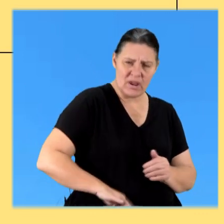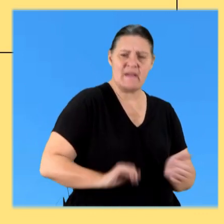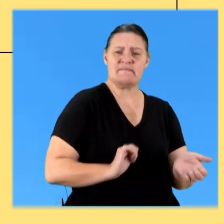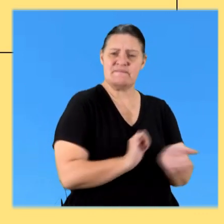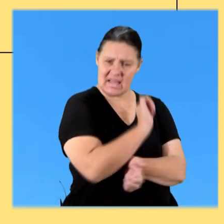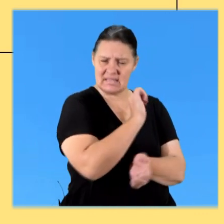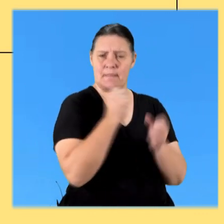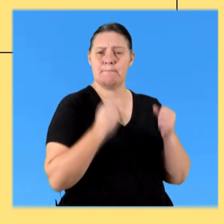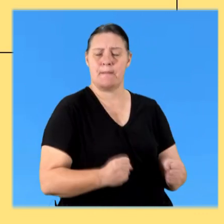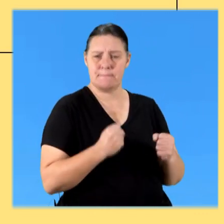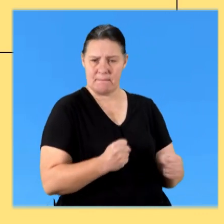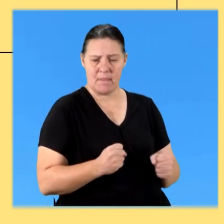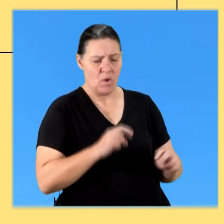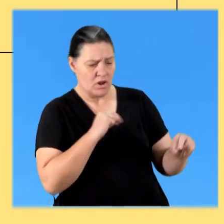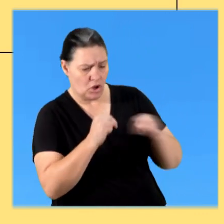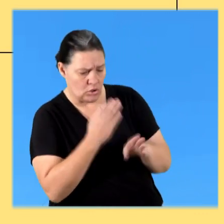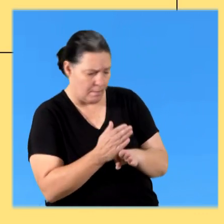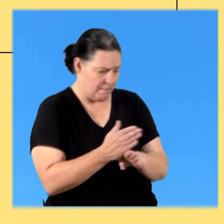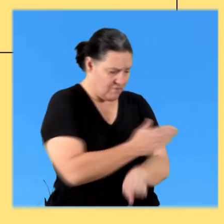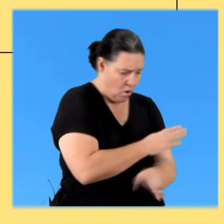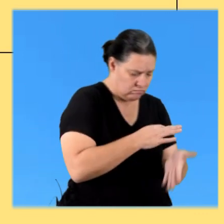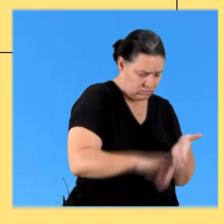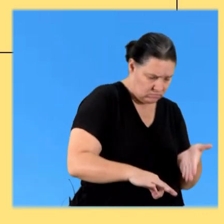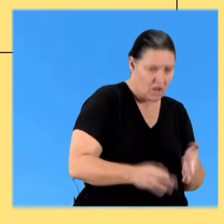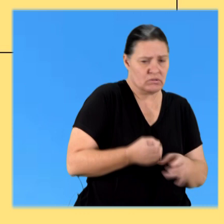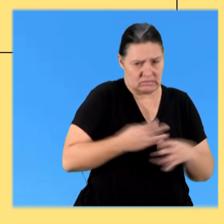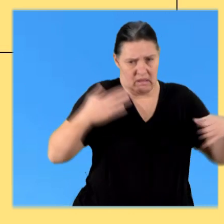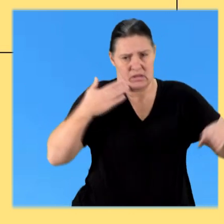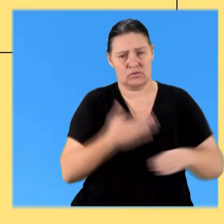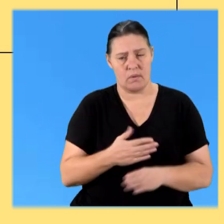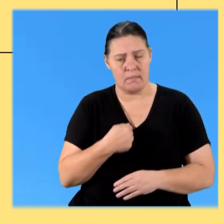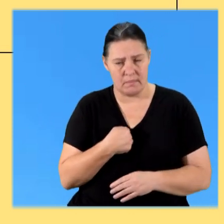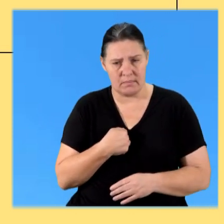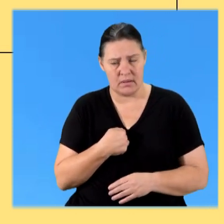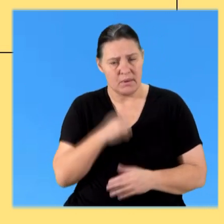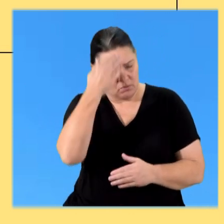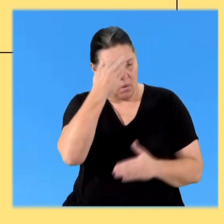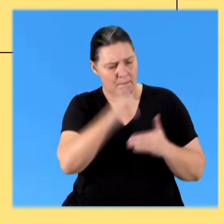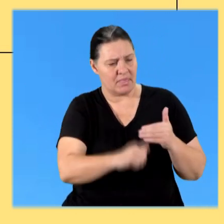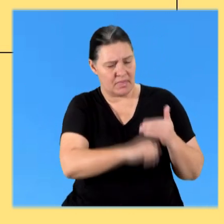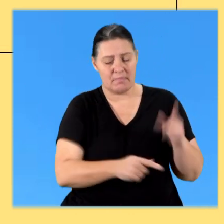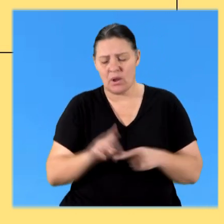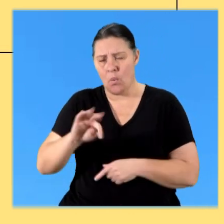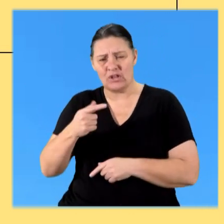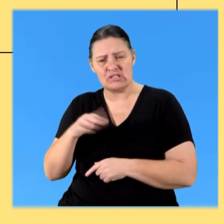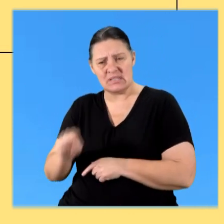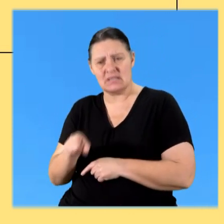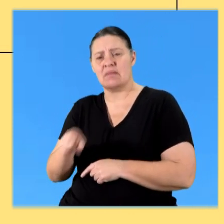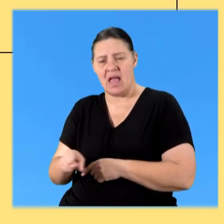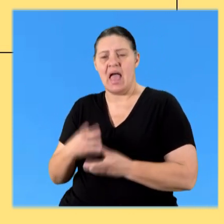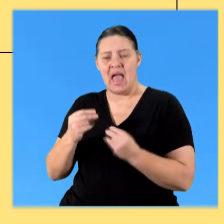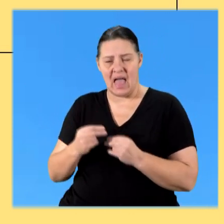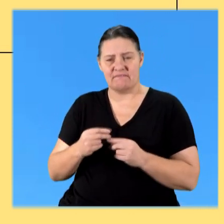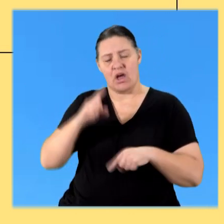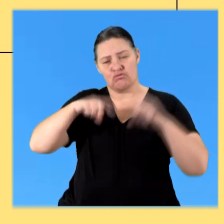Salaries are fixed salary negotiated before the employee starts his job. But with wages, there